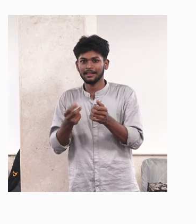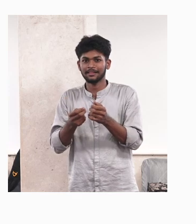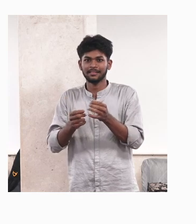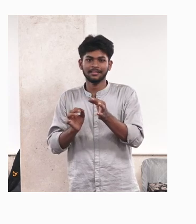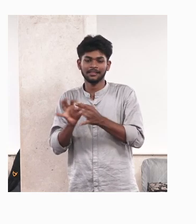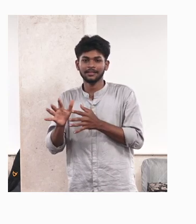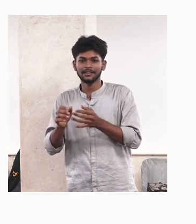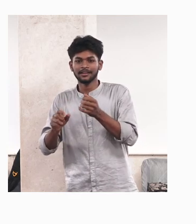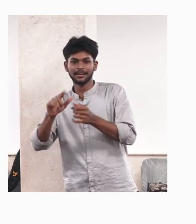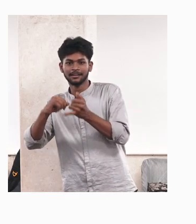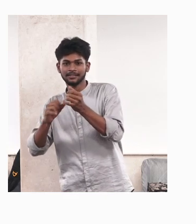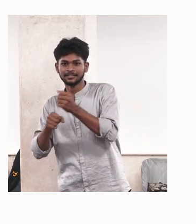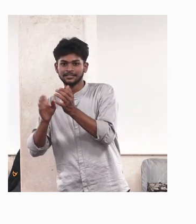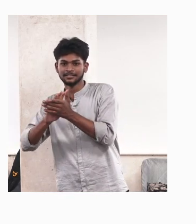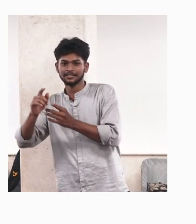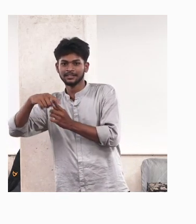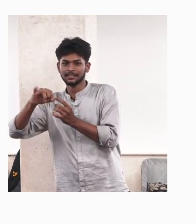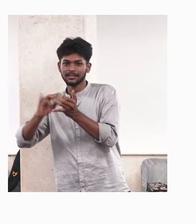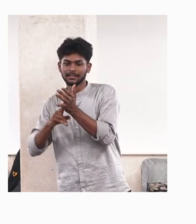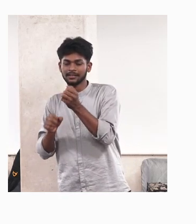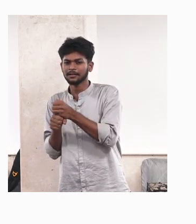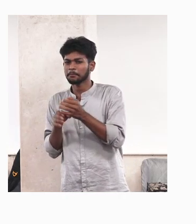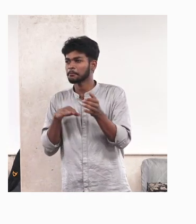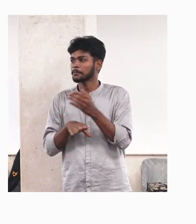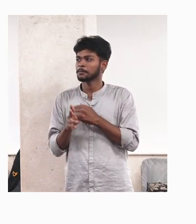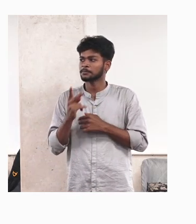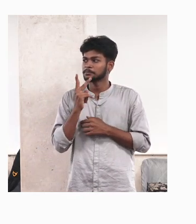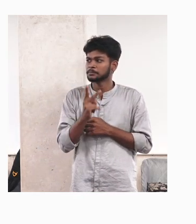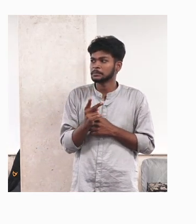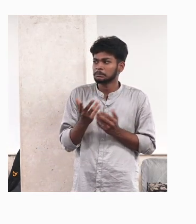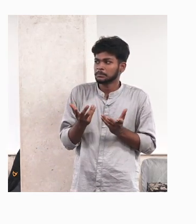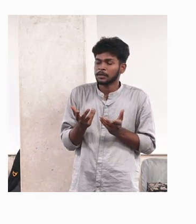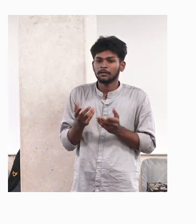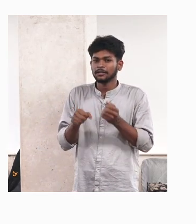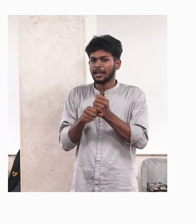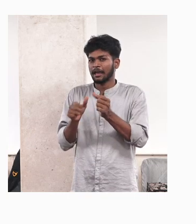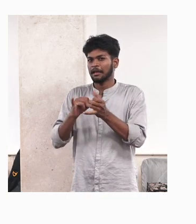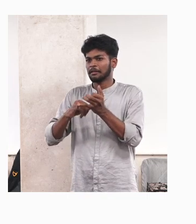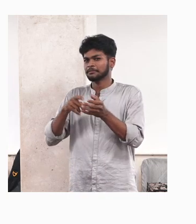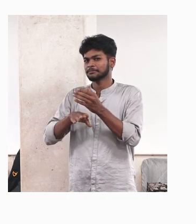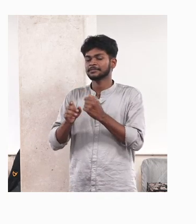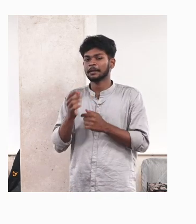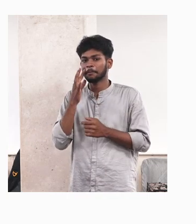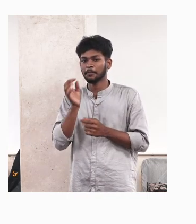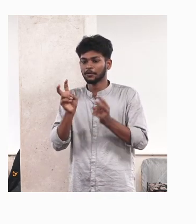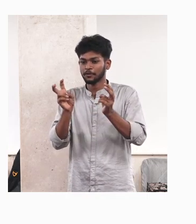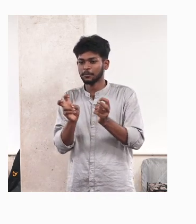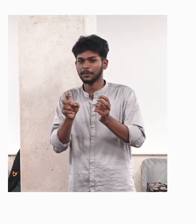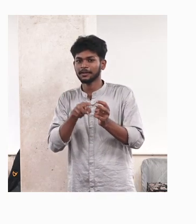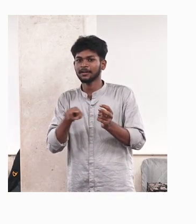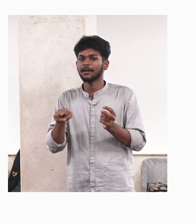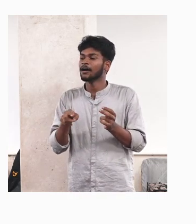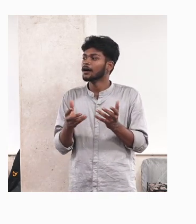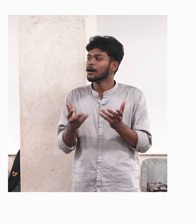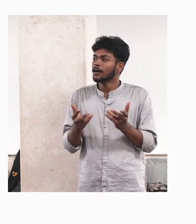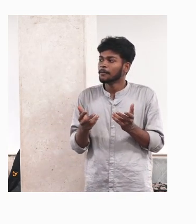caregivers tend to, even to accept the fact that they are gaslighting. So I think like